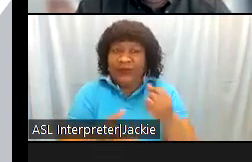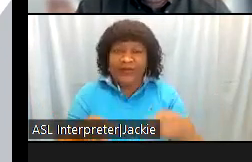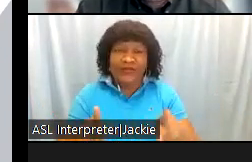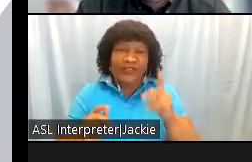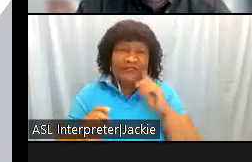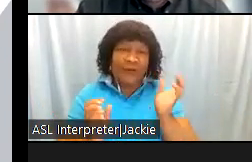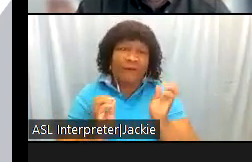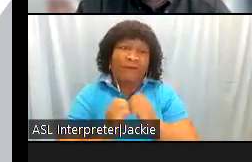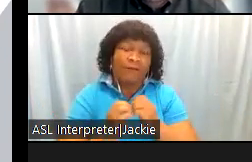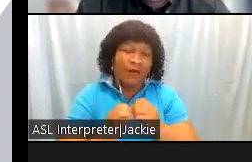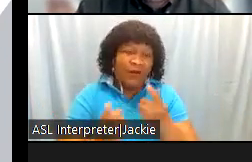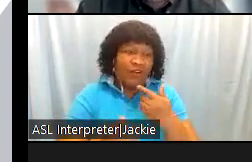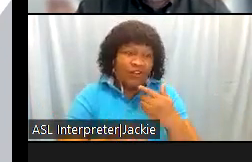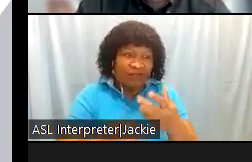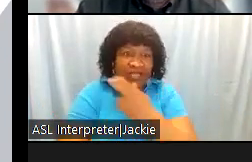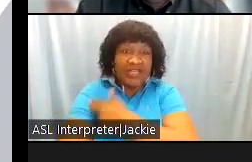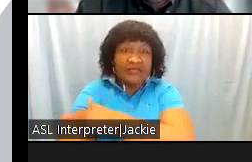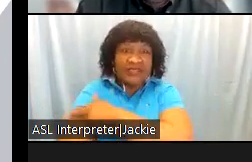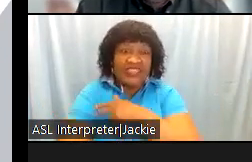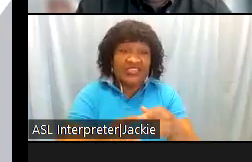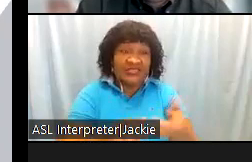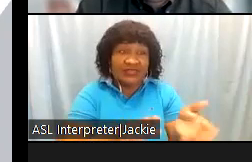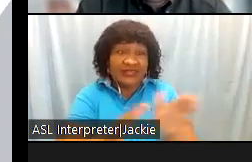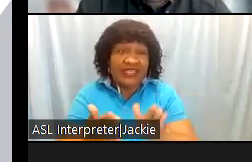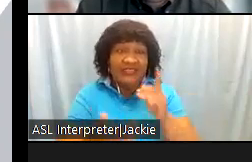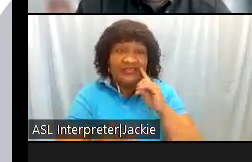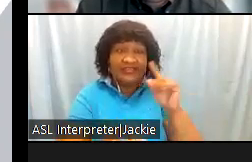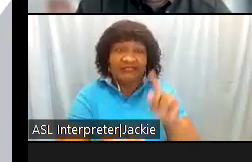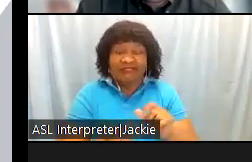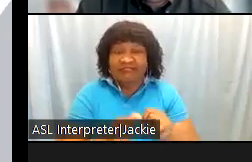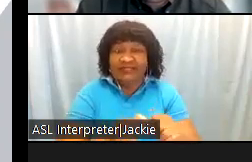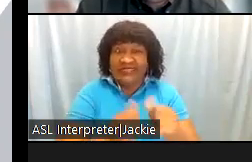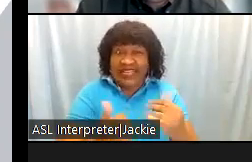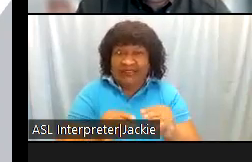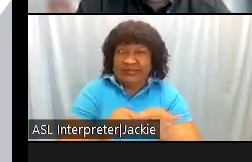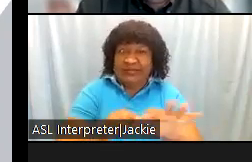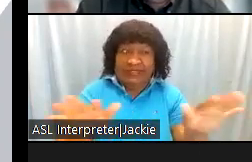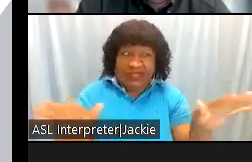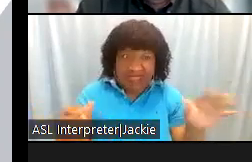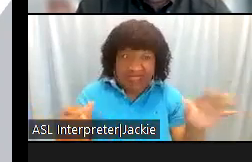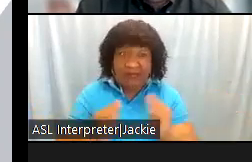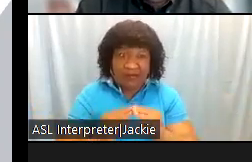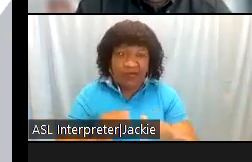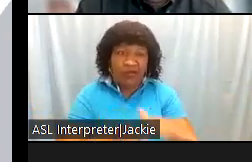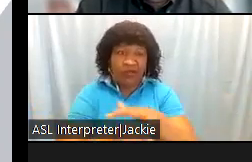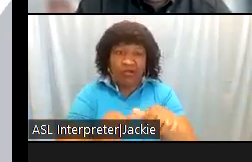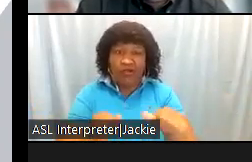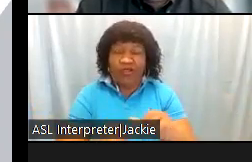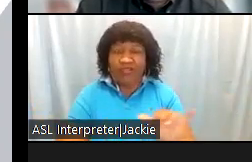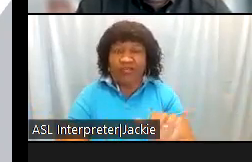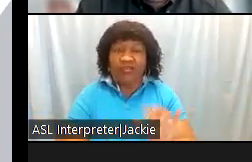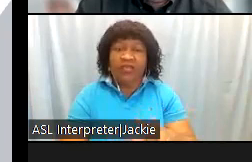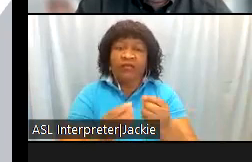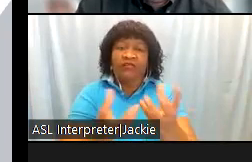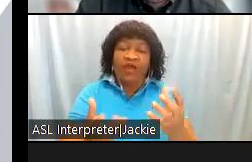new infections and hospitalizations and deaths as it continues to spread. COVID does continue to spread locally, and provides